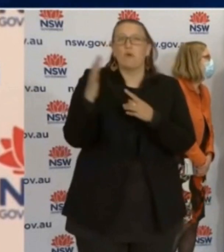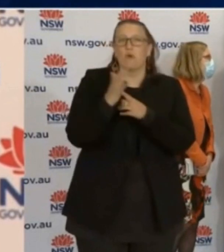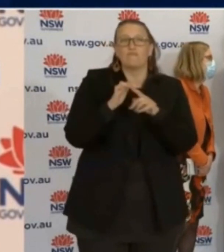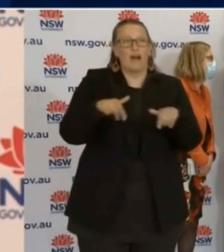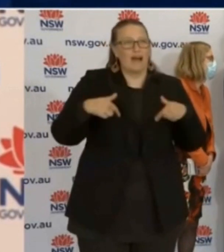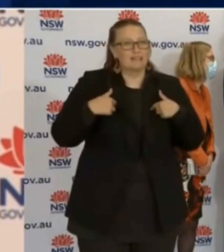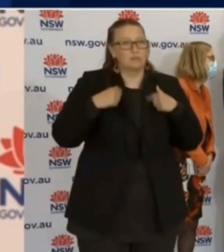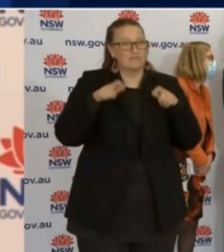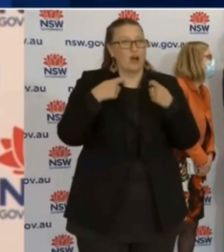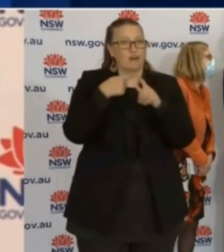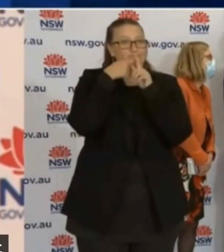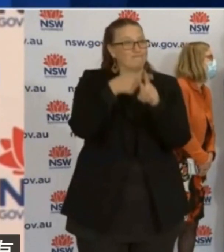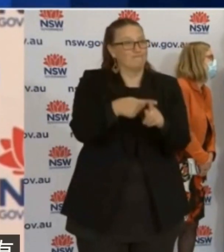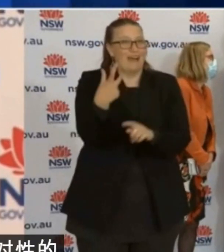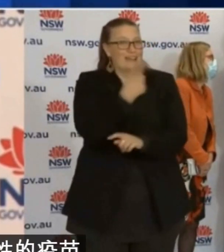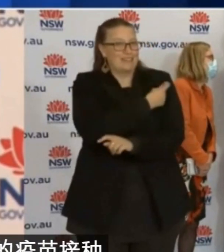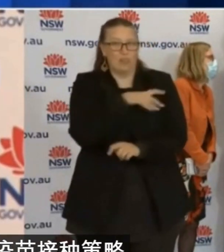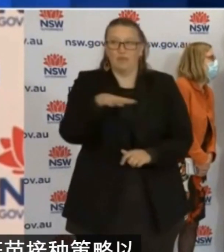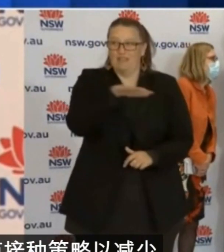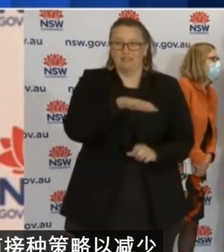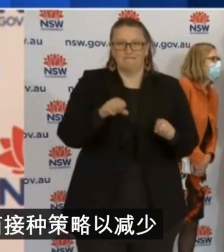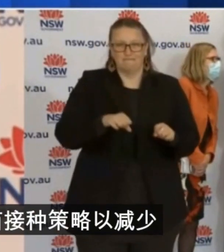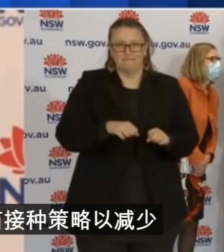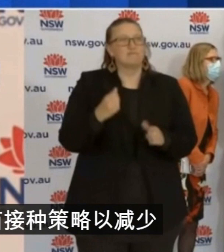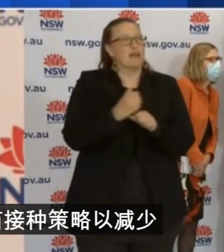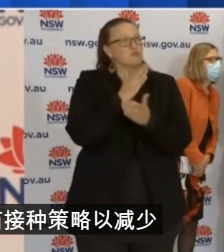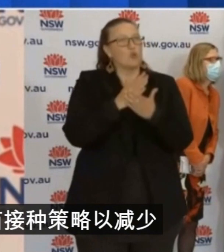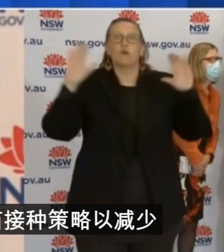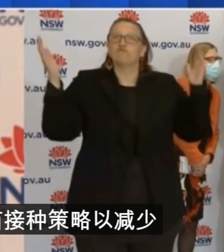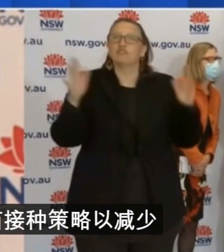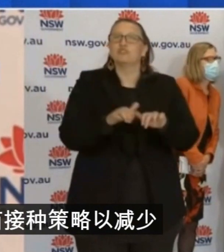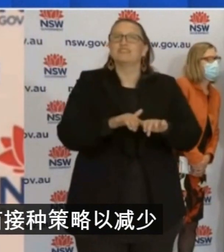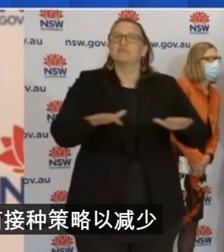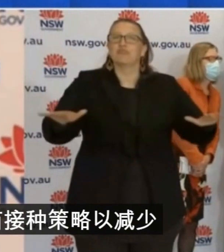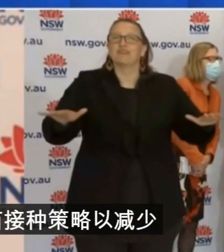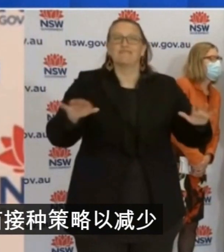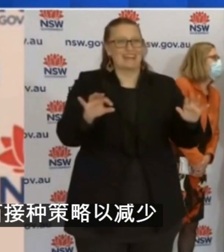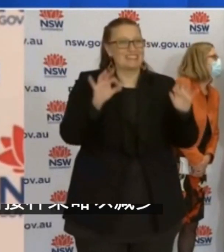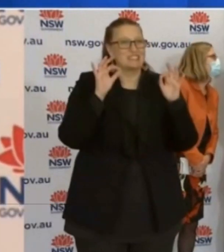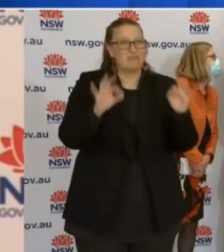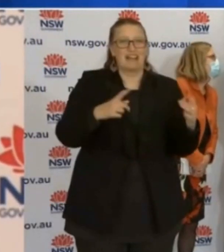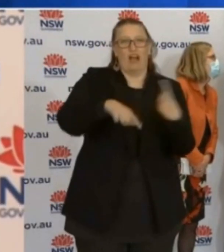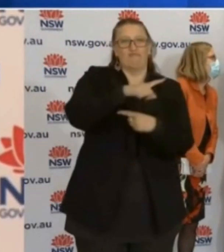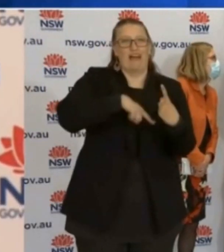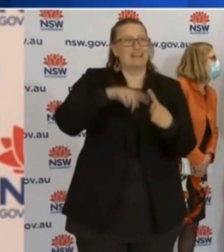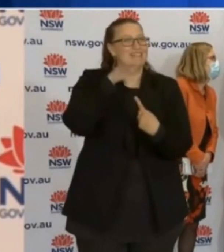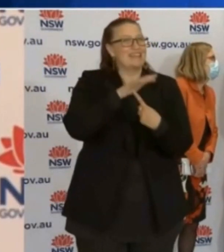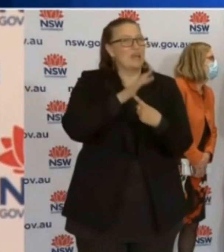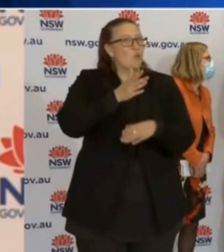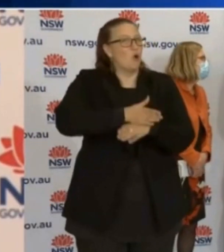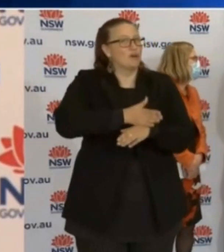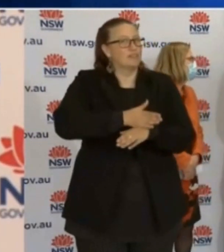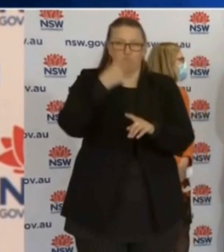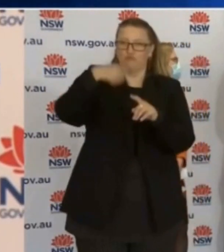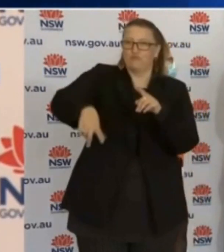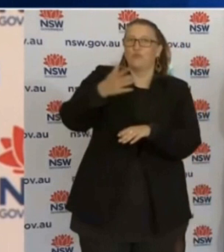vaccination, a targeted strategy in those areas of concern to reduce the spread, especially amongst key worker groups. It was pleasing to see